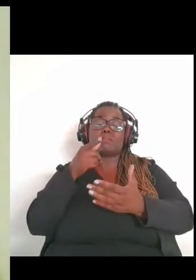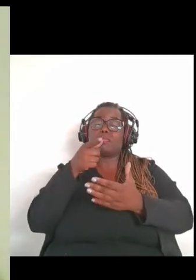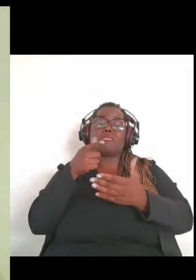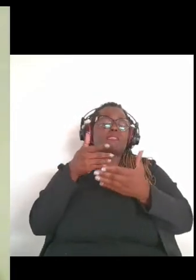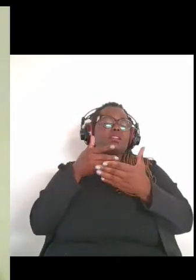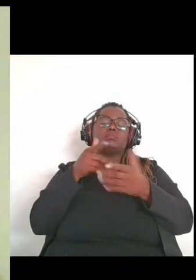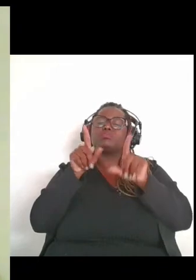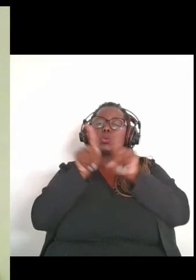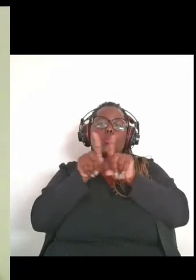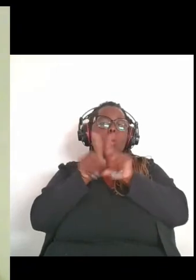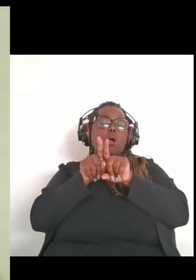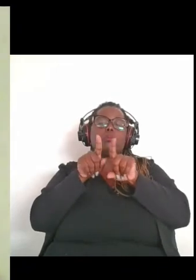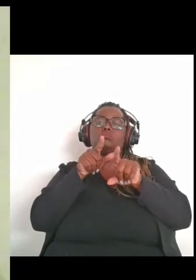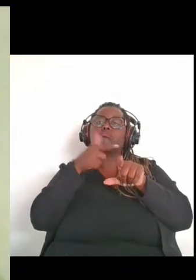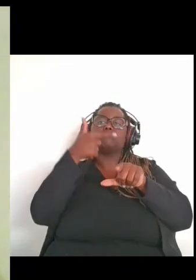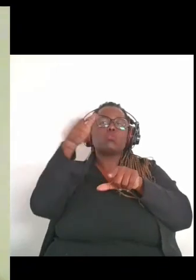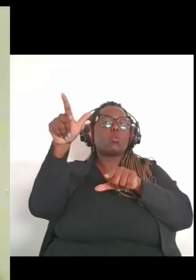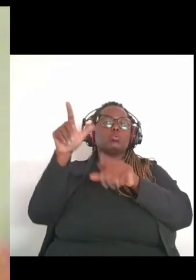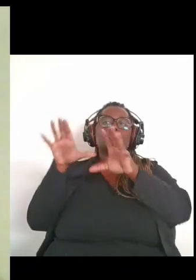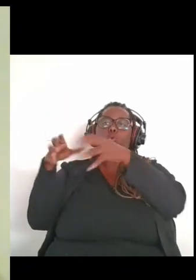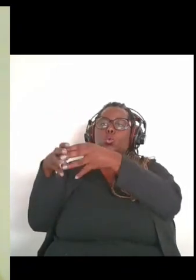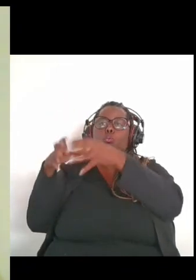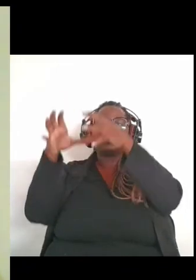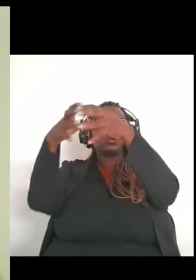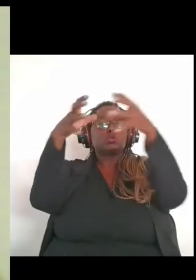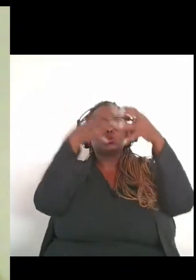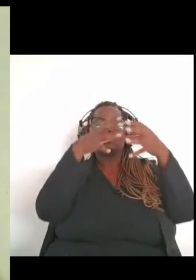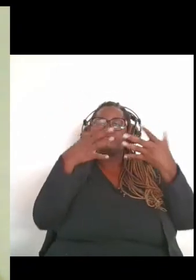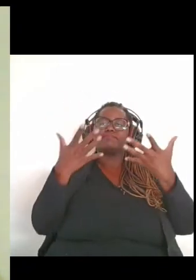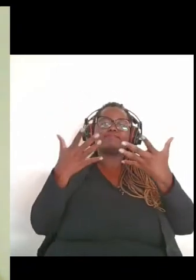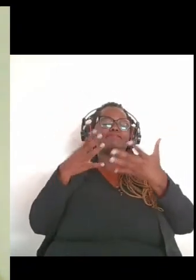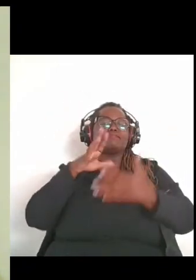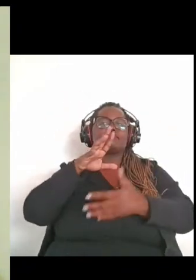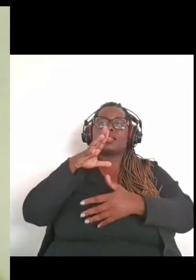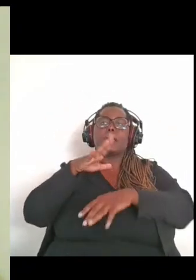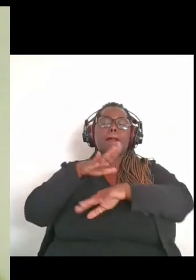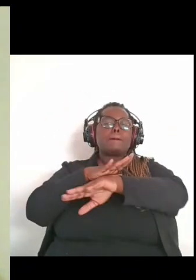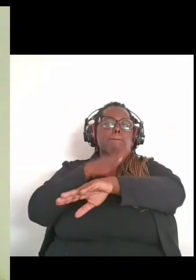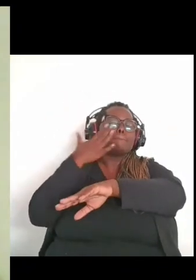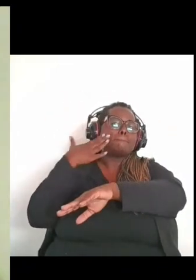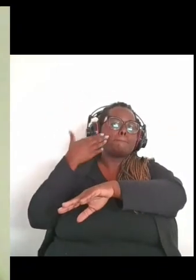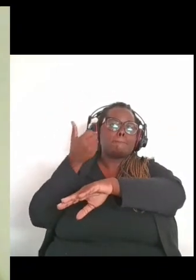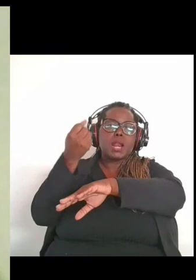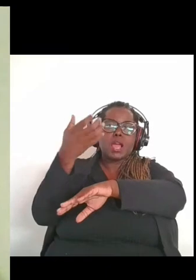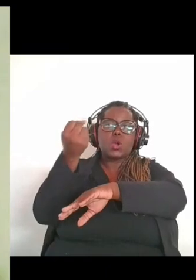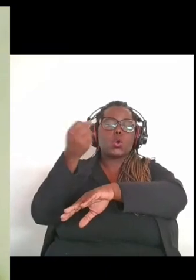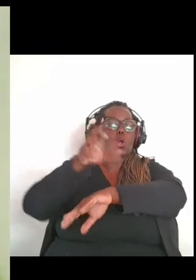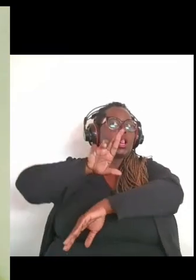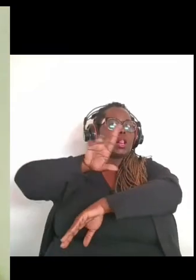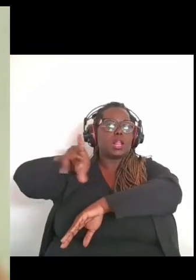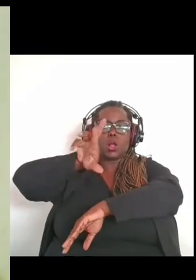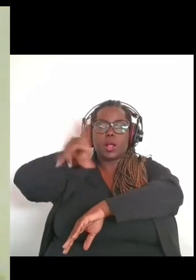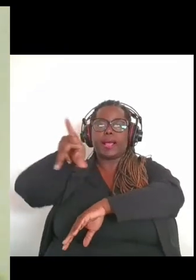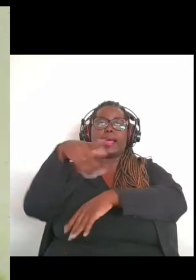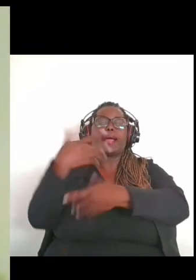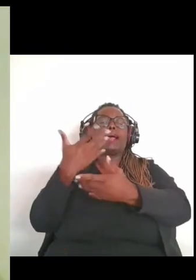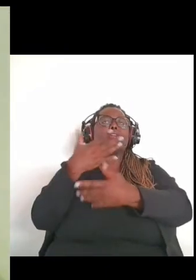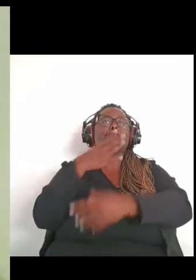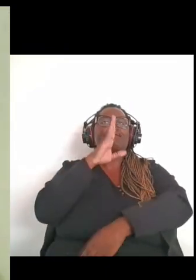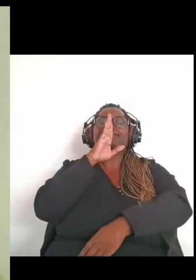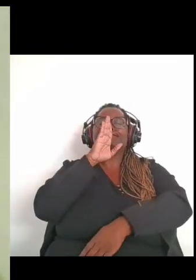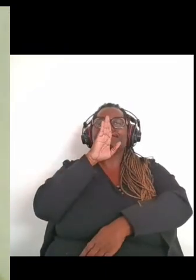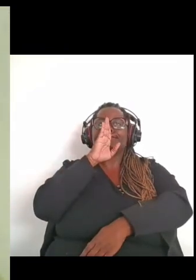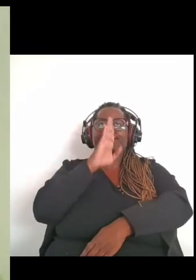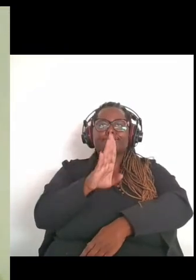uh non-heterosexual that is have not enough money we all have to claim our